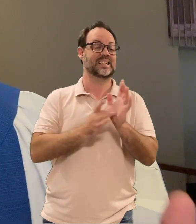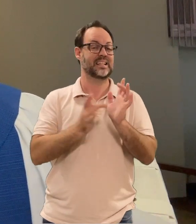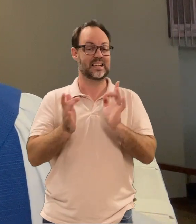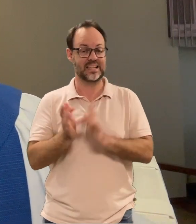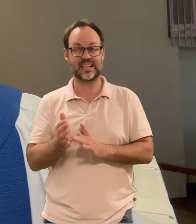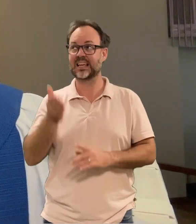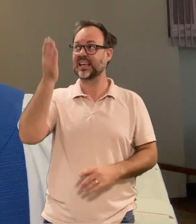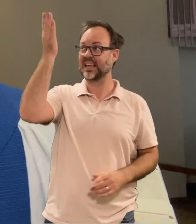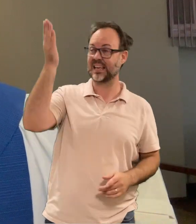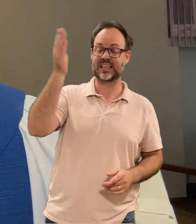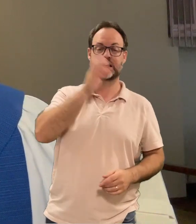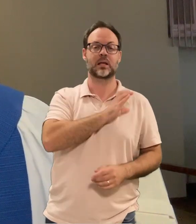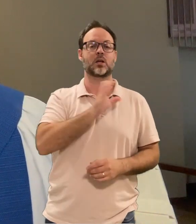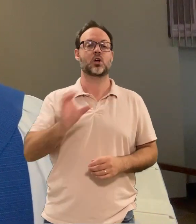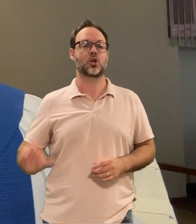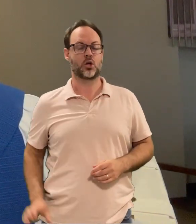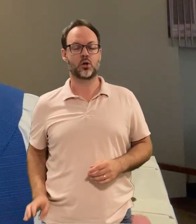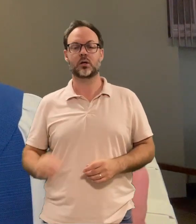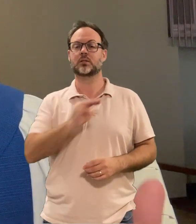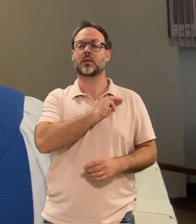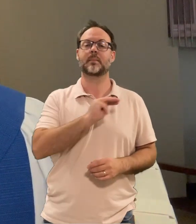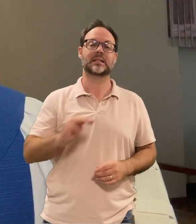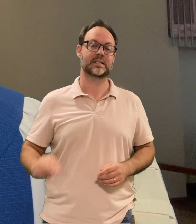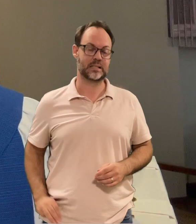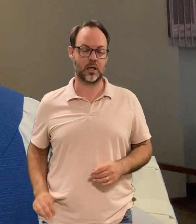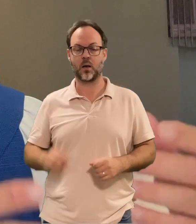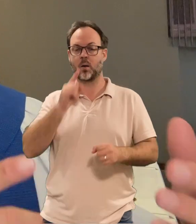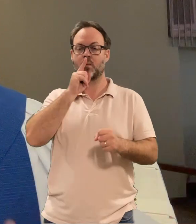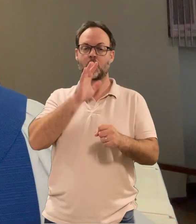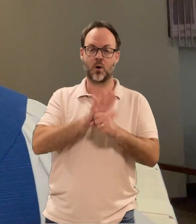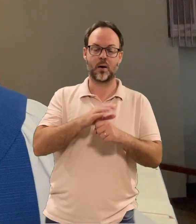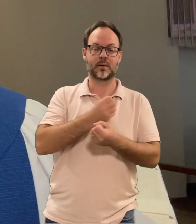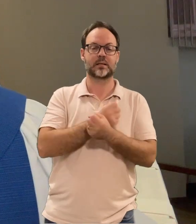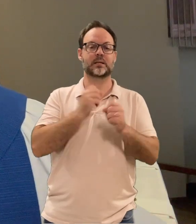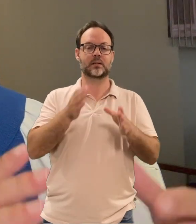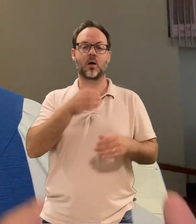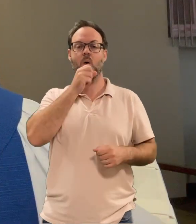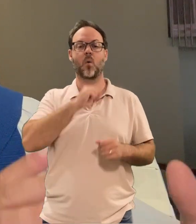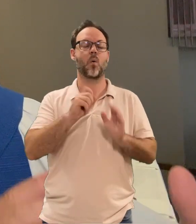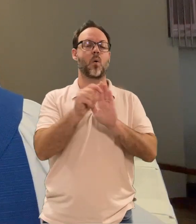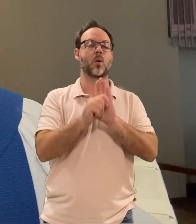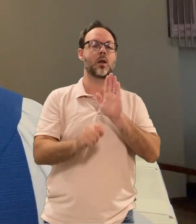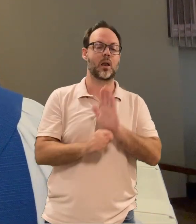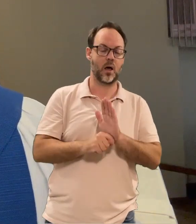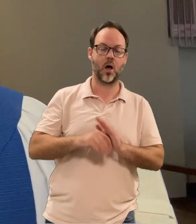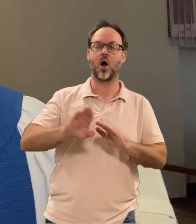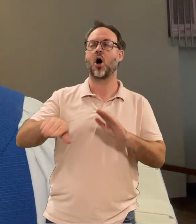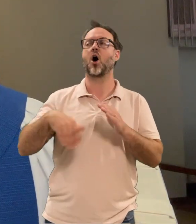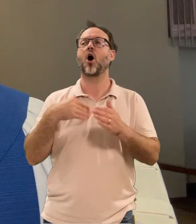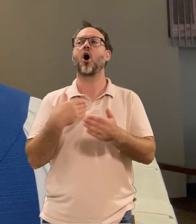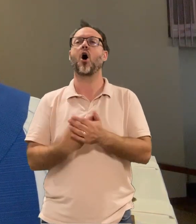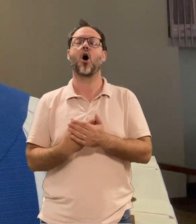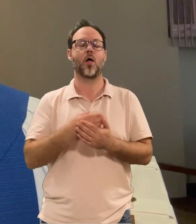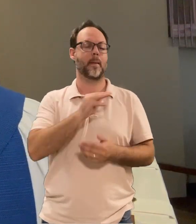being fulfilled in Jesus. He is the Christ, the Messiah, the promised Savior of the Old